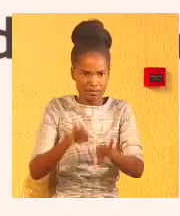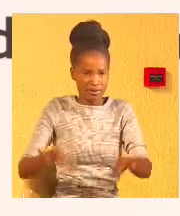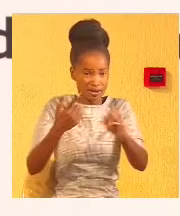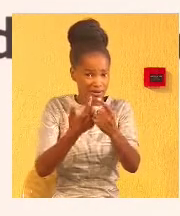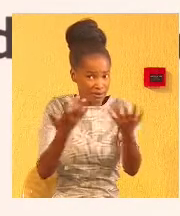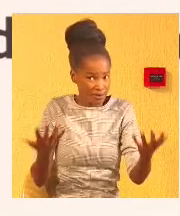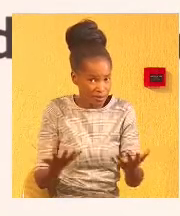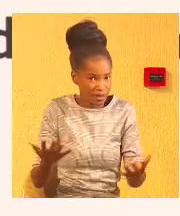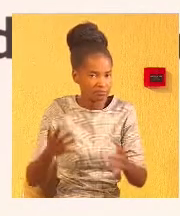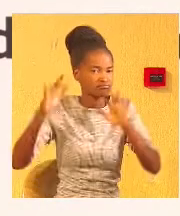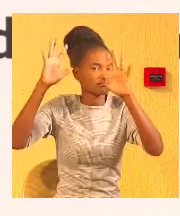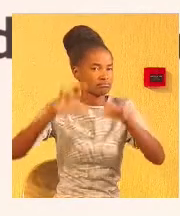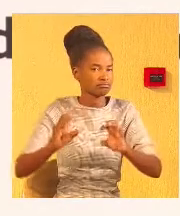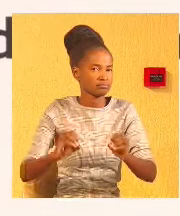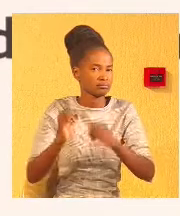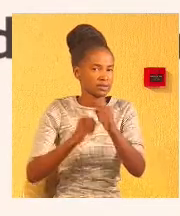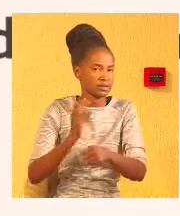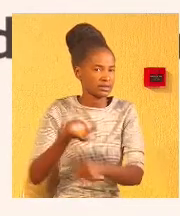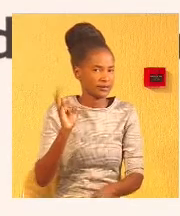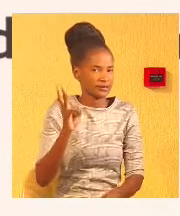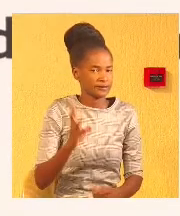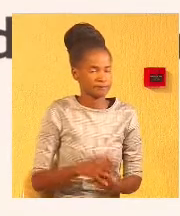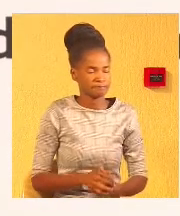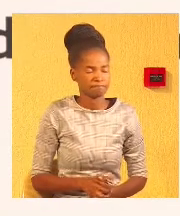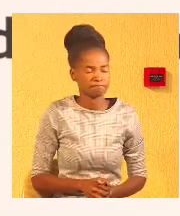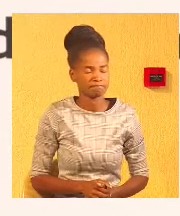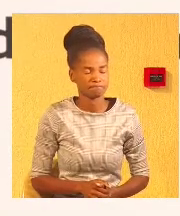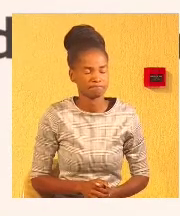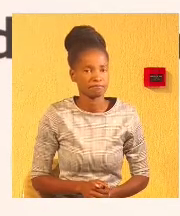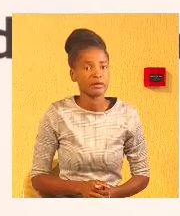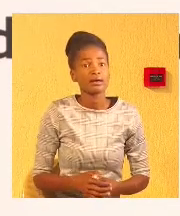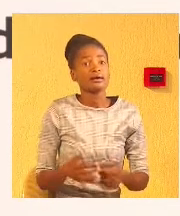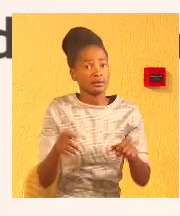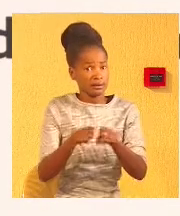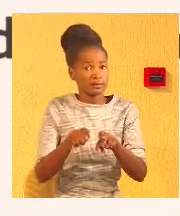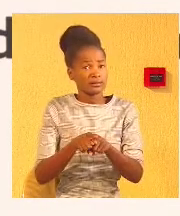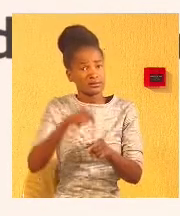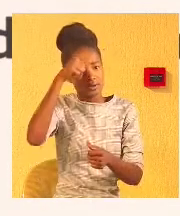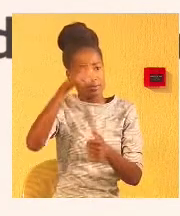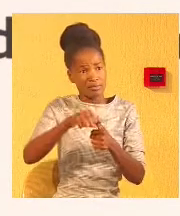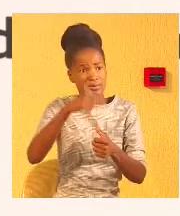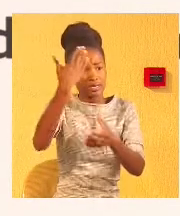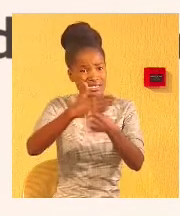Having said that, of course, you may recall that agriculture